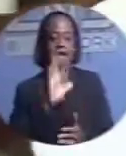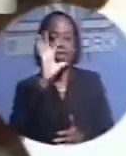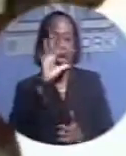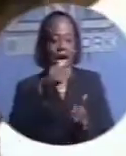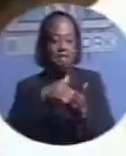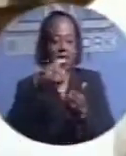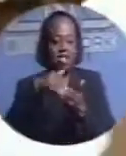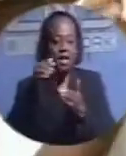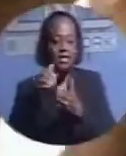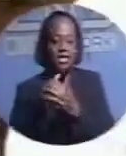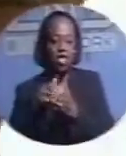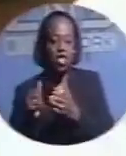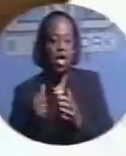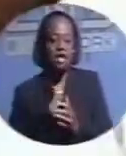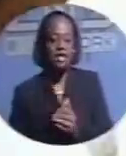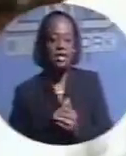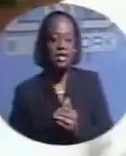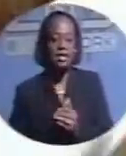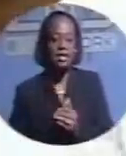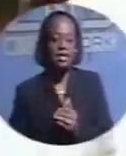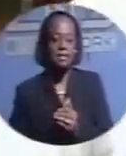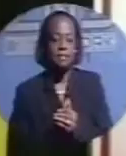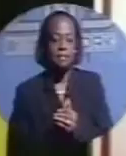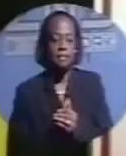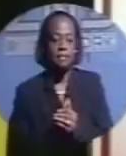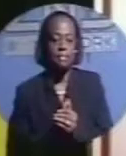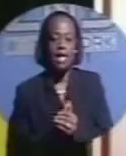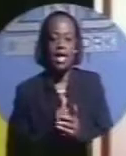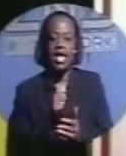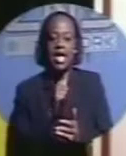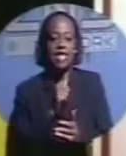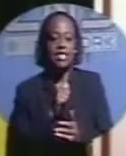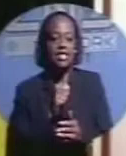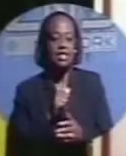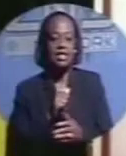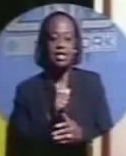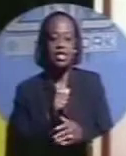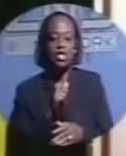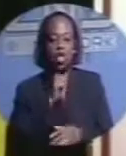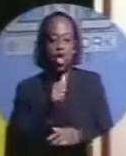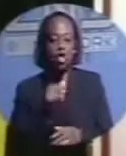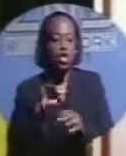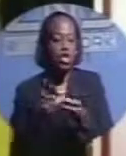$5,000. It's not PE. It's not anything to do with the school and sports.